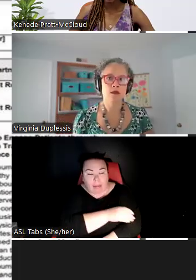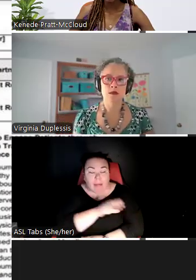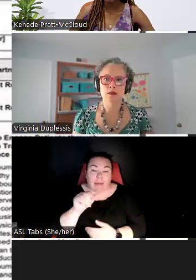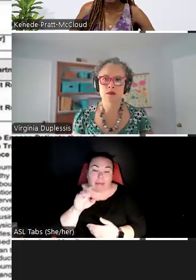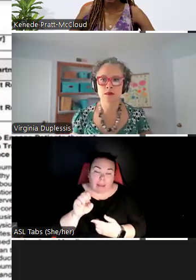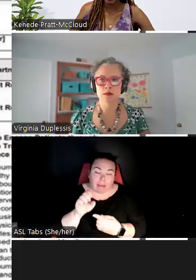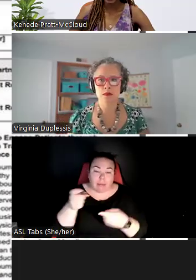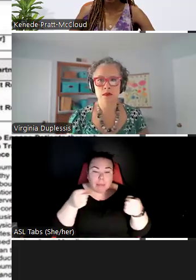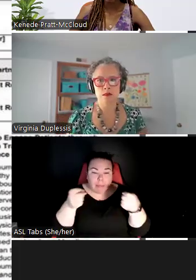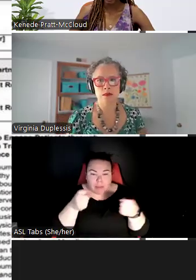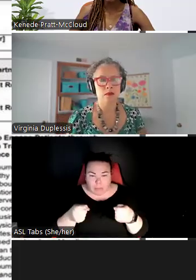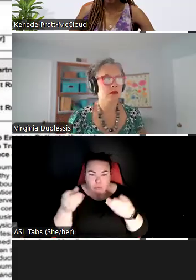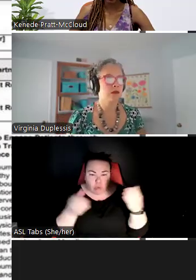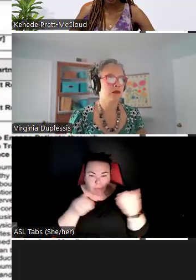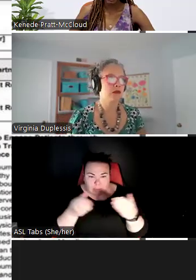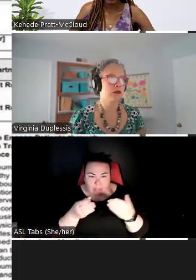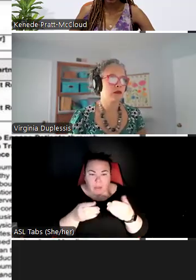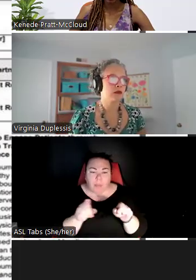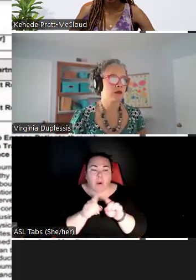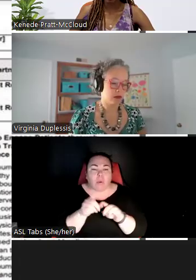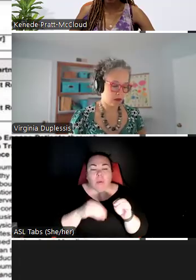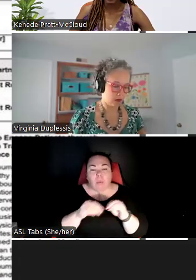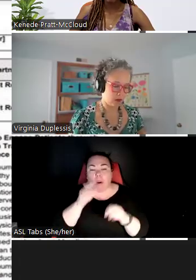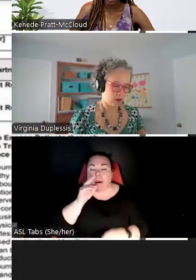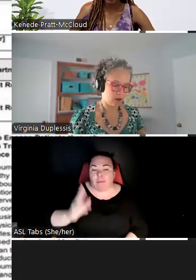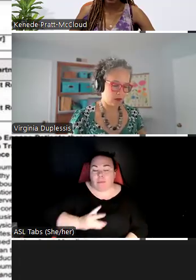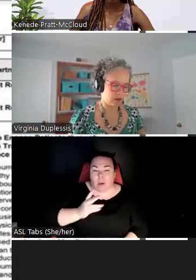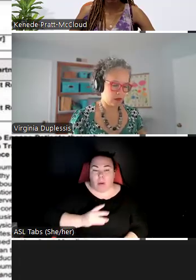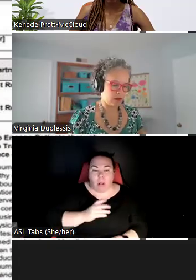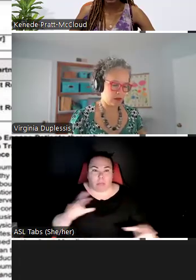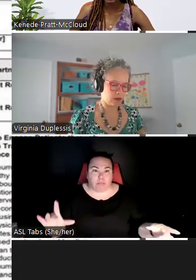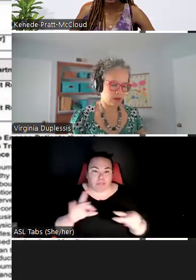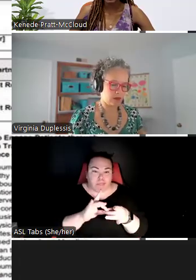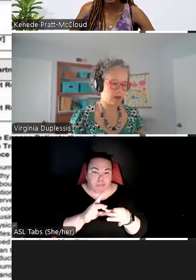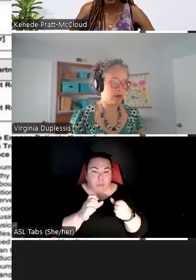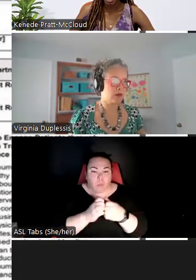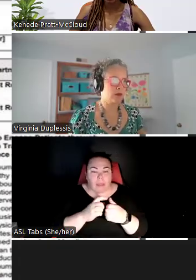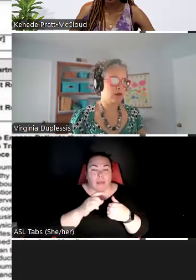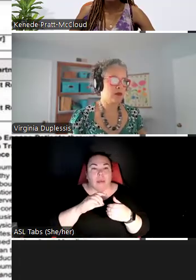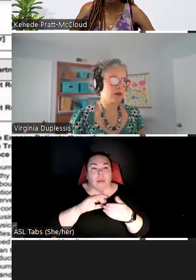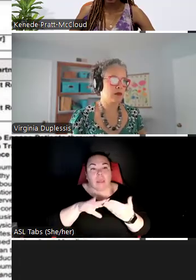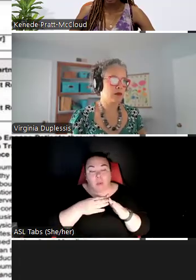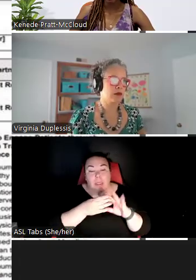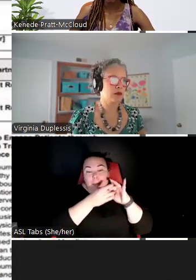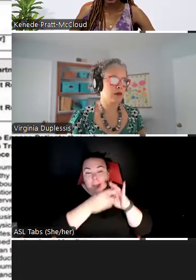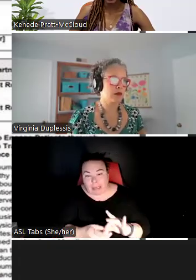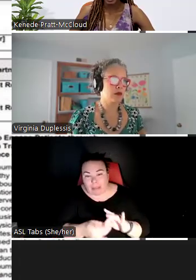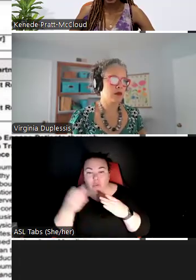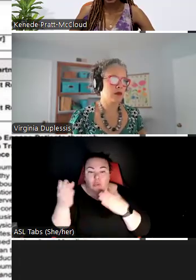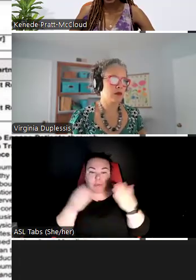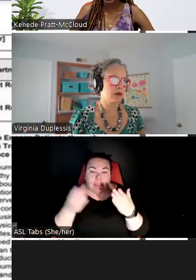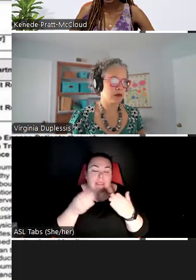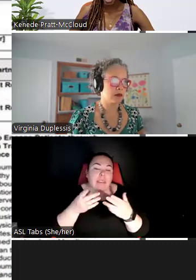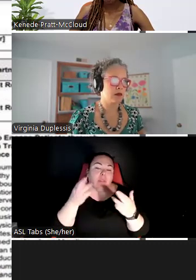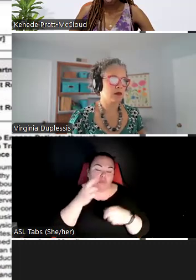with community-based services that provide resources for domestic violence, employment assistance, housing, food, and other basic